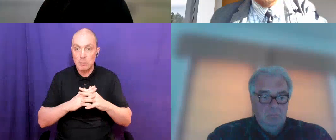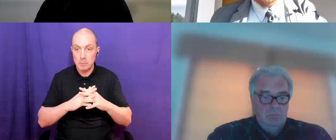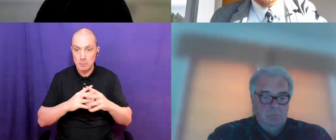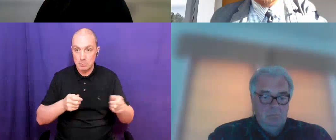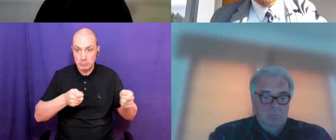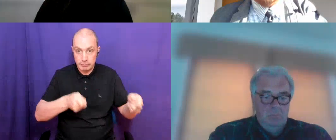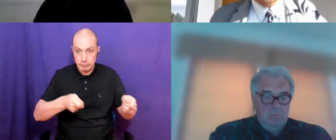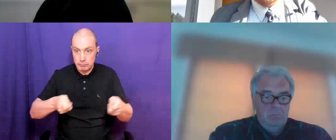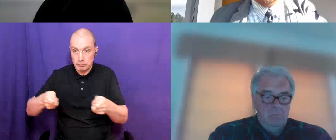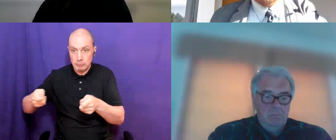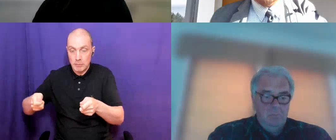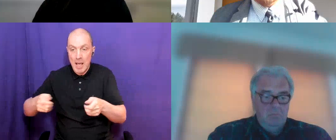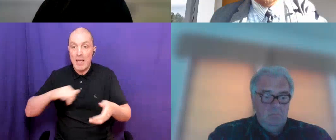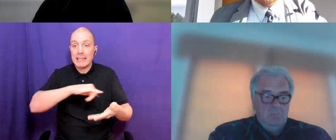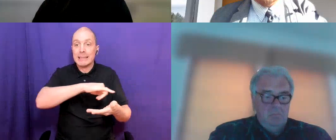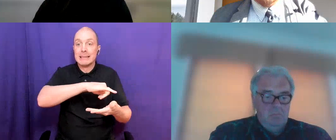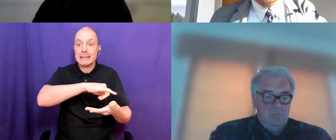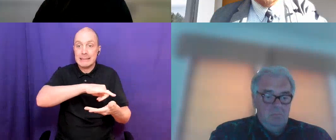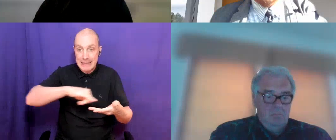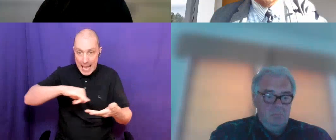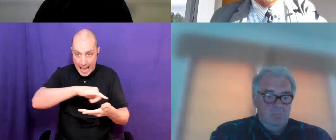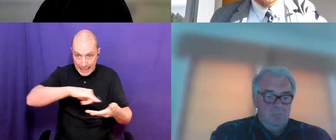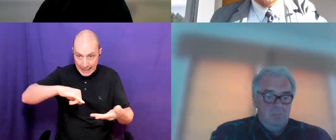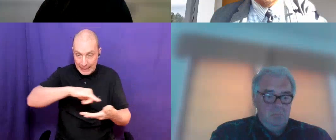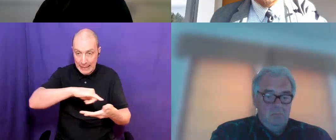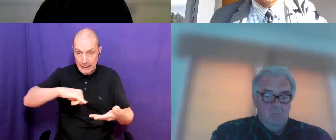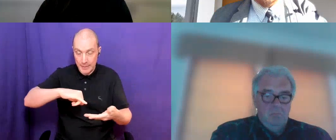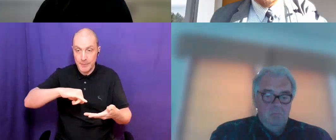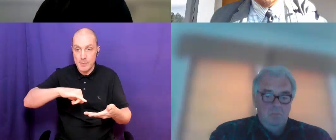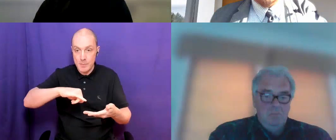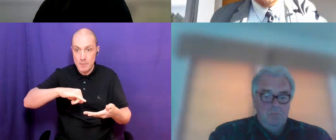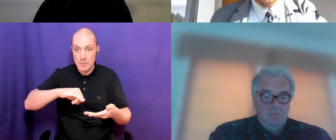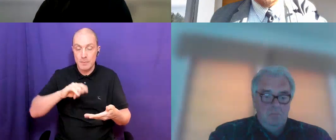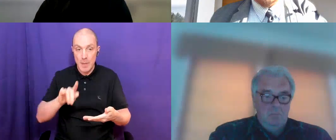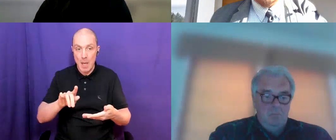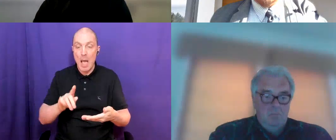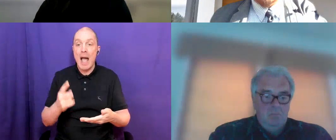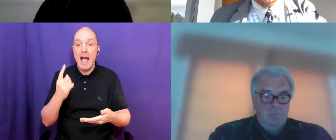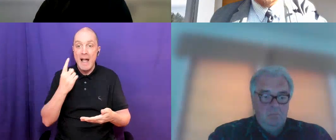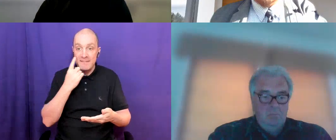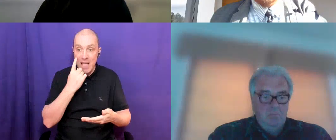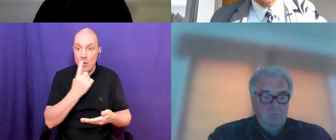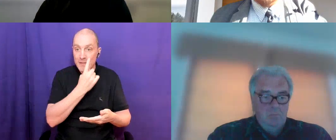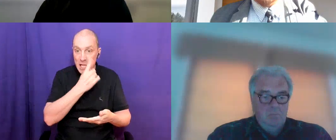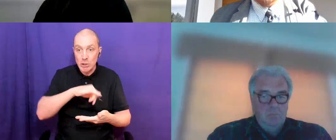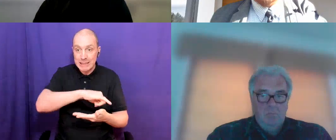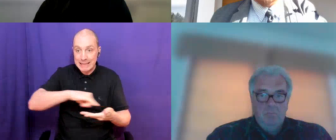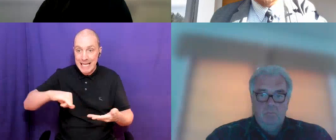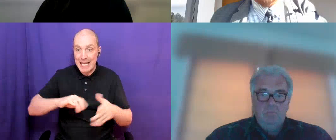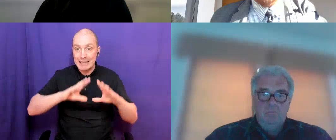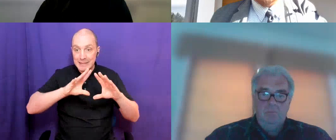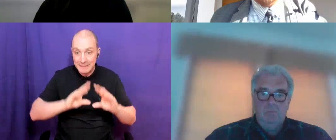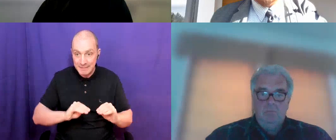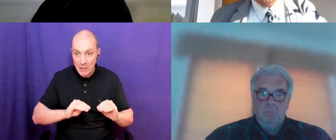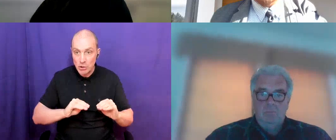papers, then the verification of the totals that have been scanned against the total registered